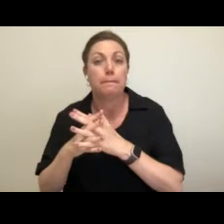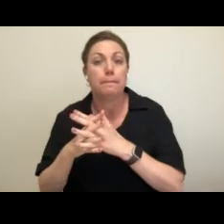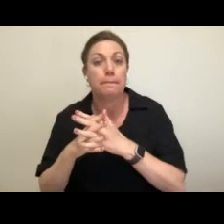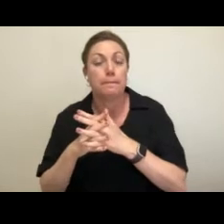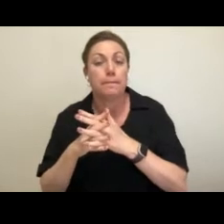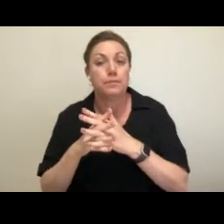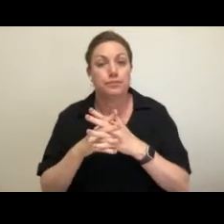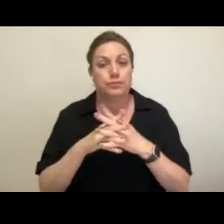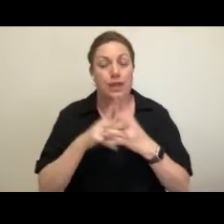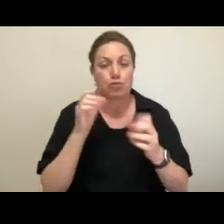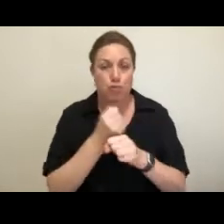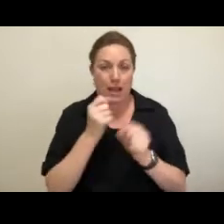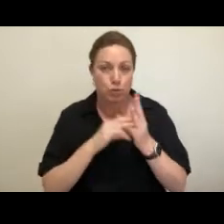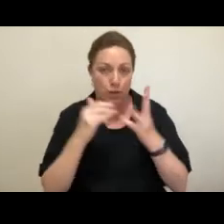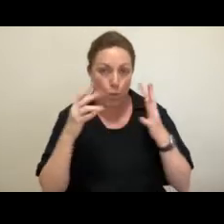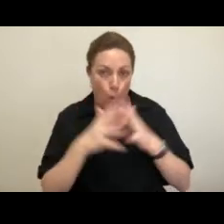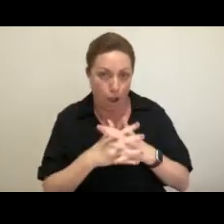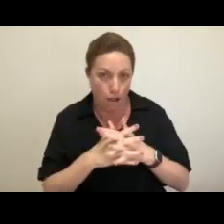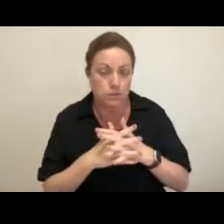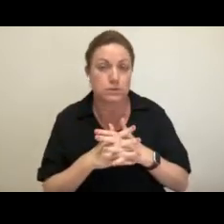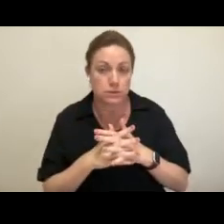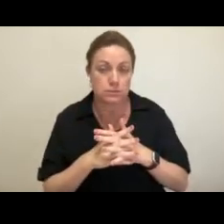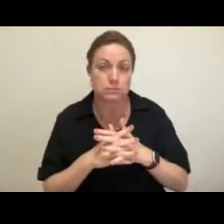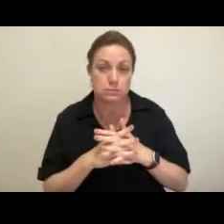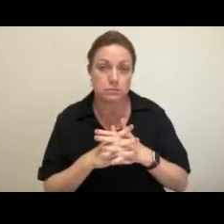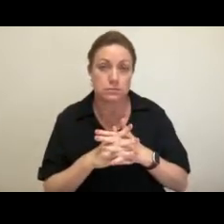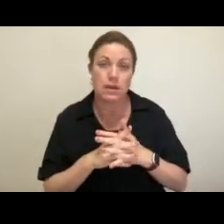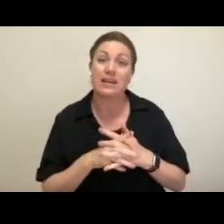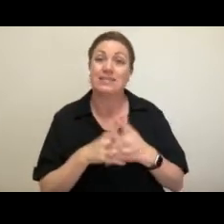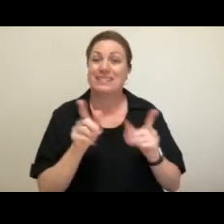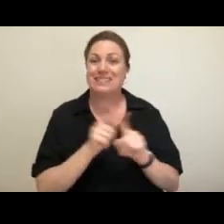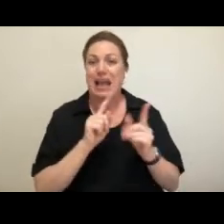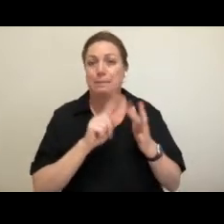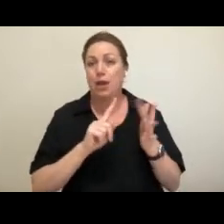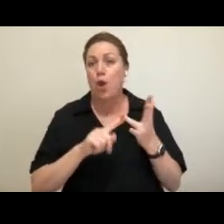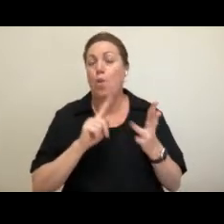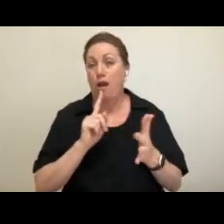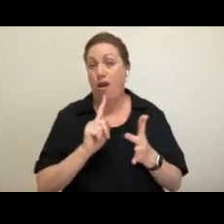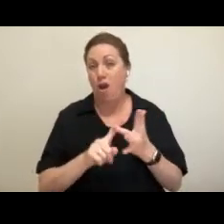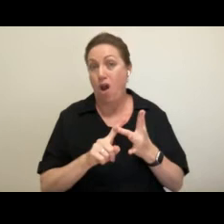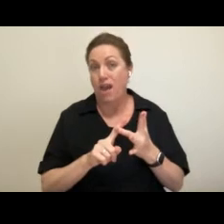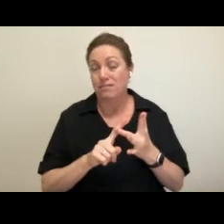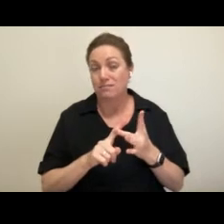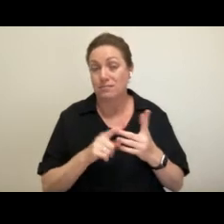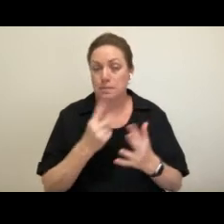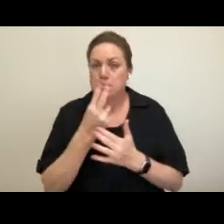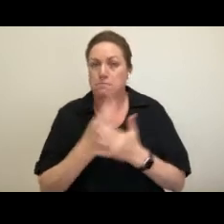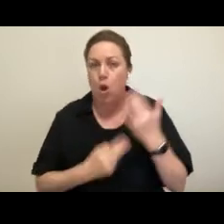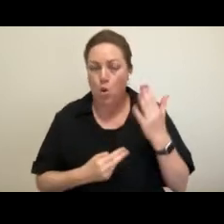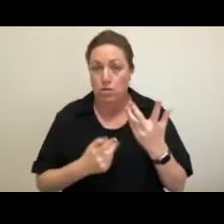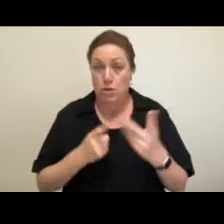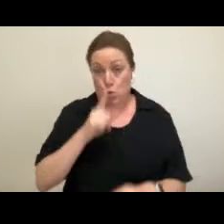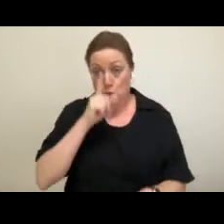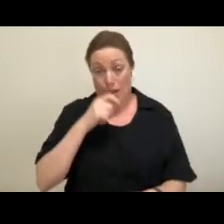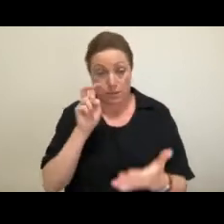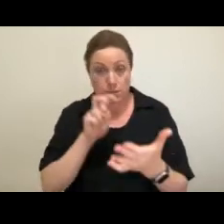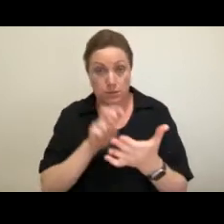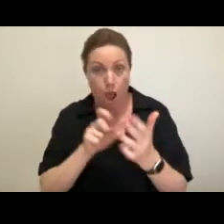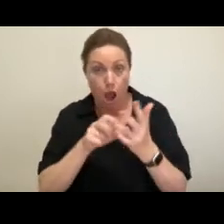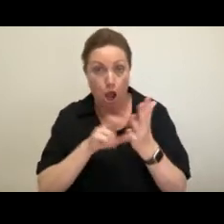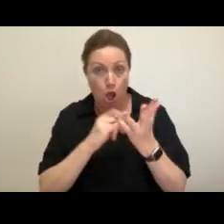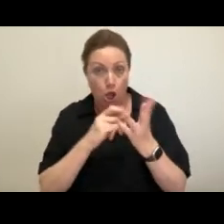form, sign it and email it back to me. And what we'll do is